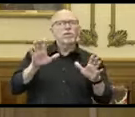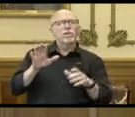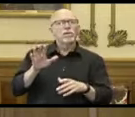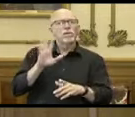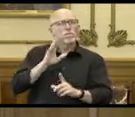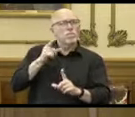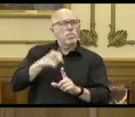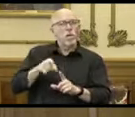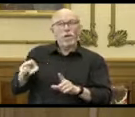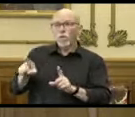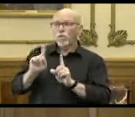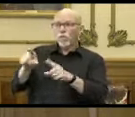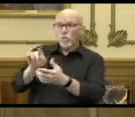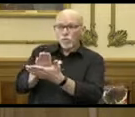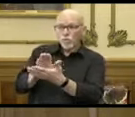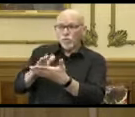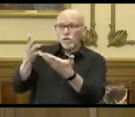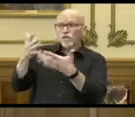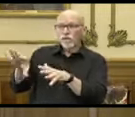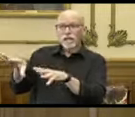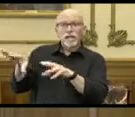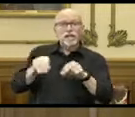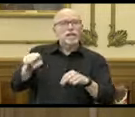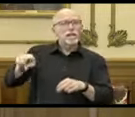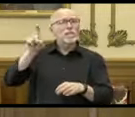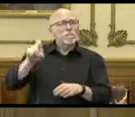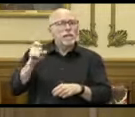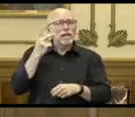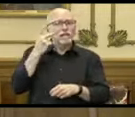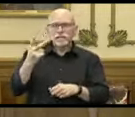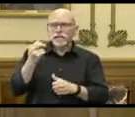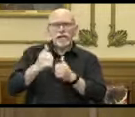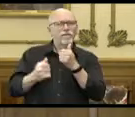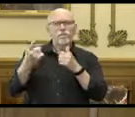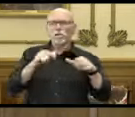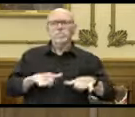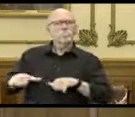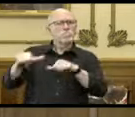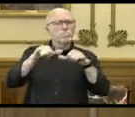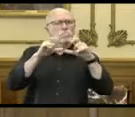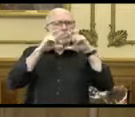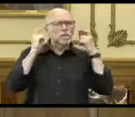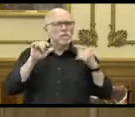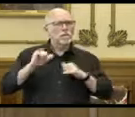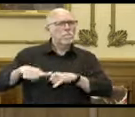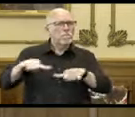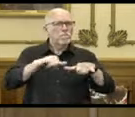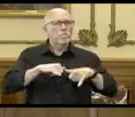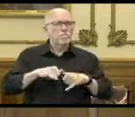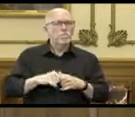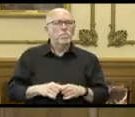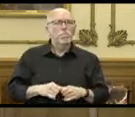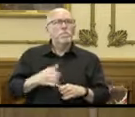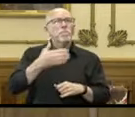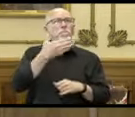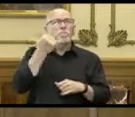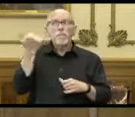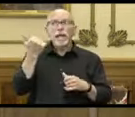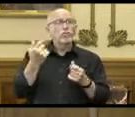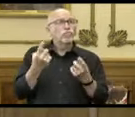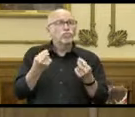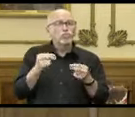school grounds, they need to see that everyone is doing what they're doing, that best